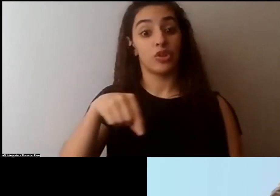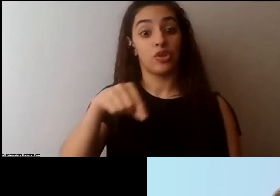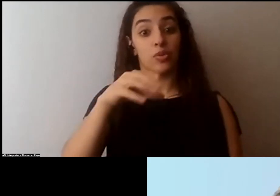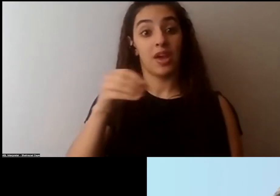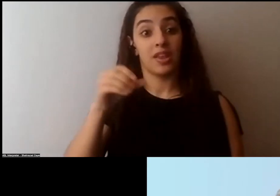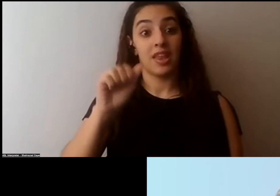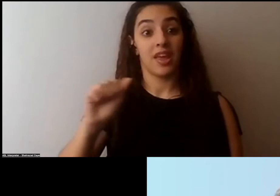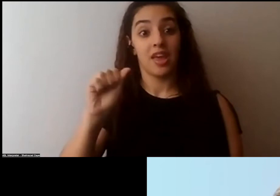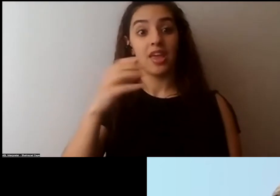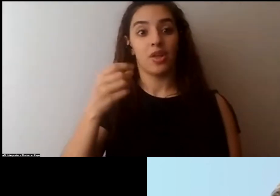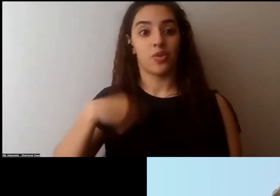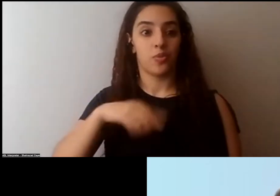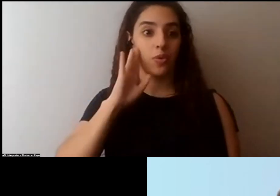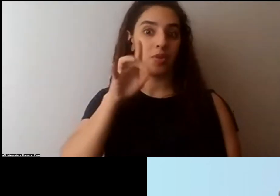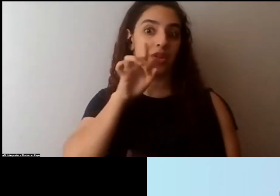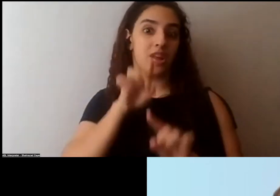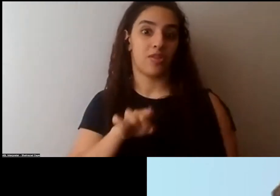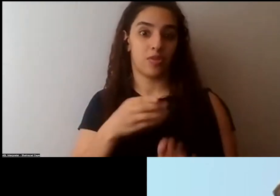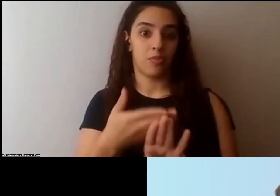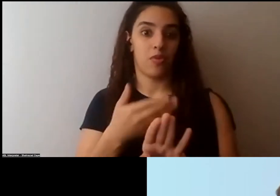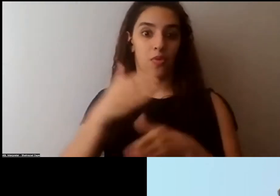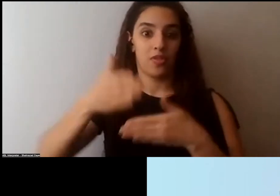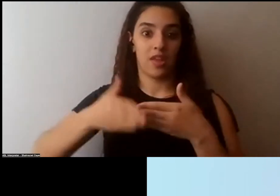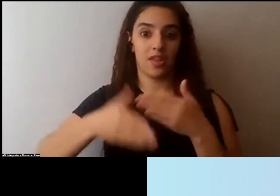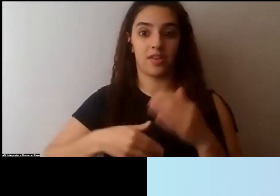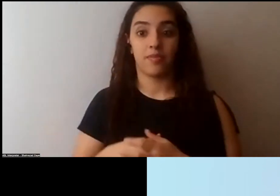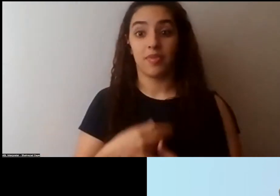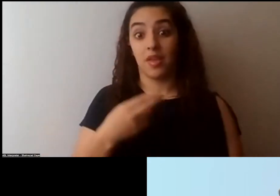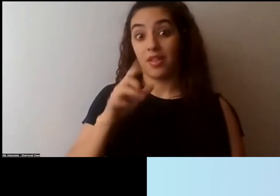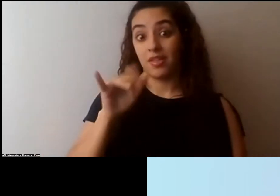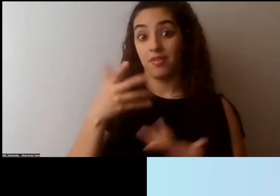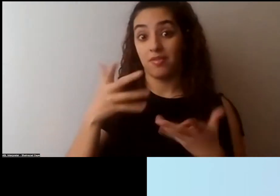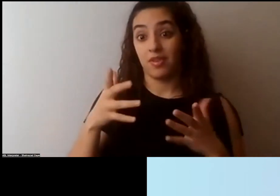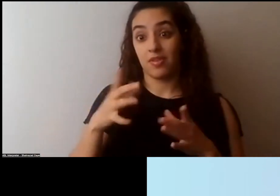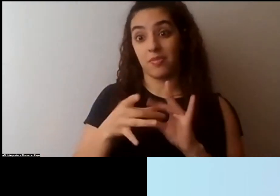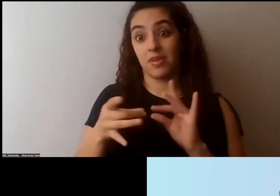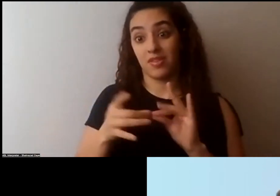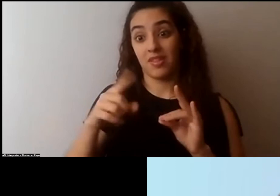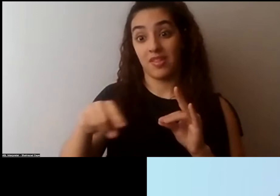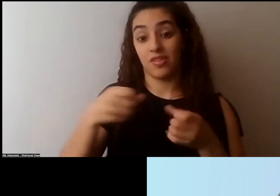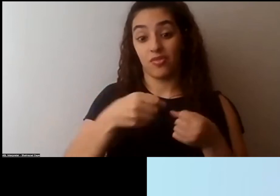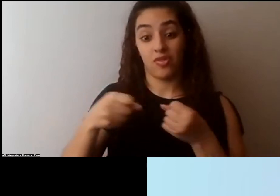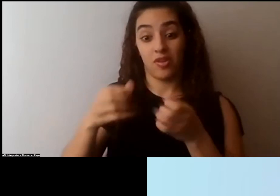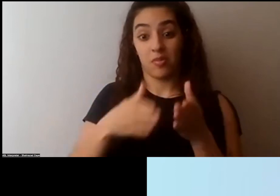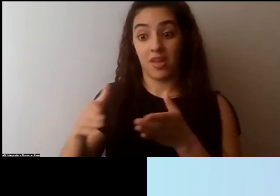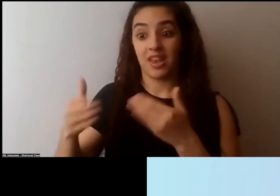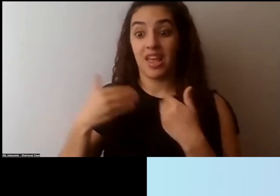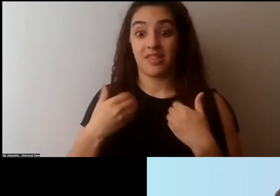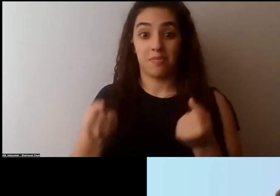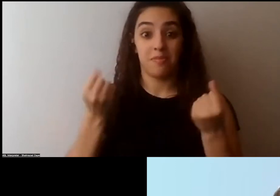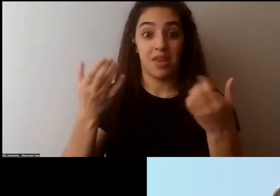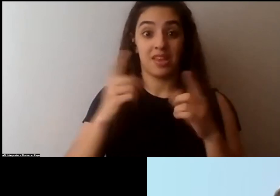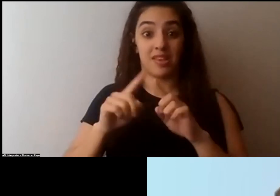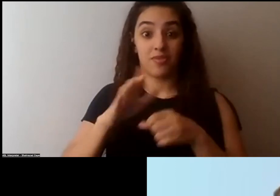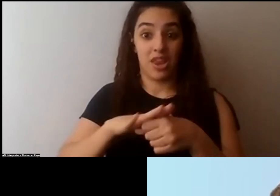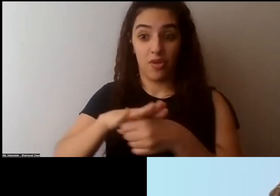said, the Orange County Strategic Plan for Aging has a number of areas where, outside of a data report, they're